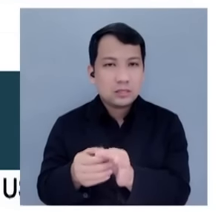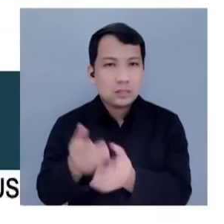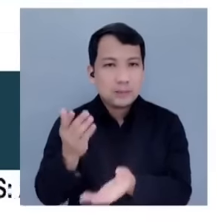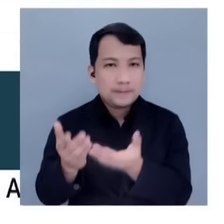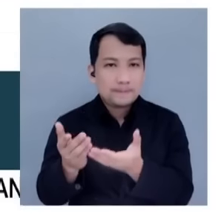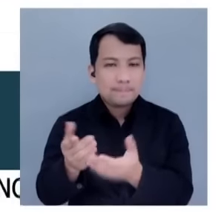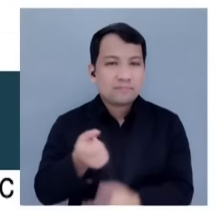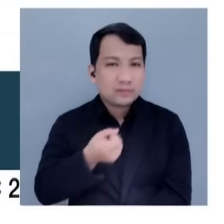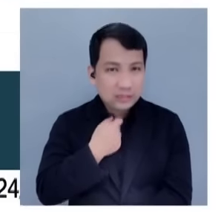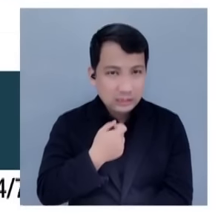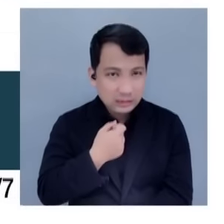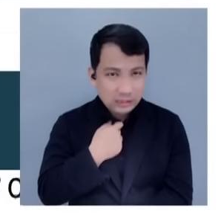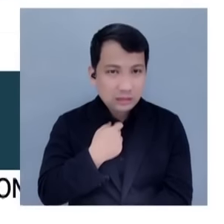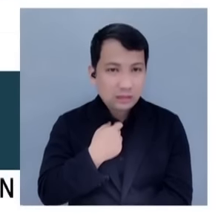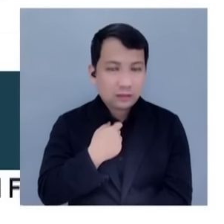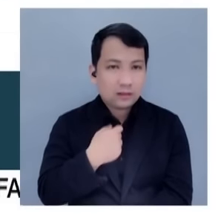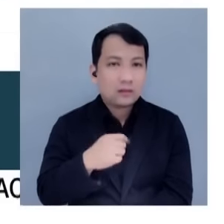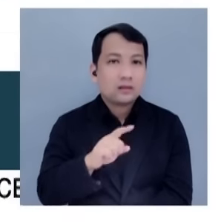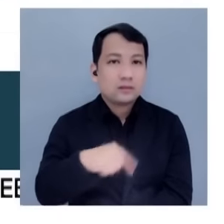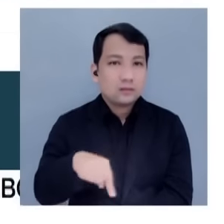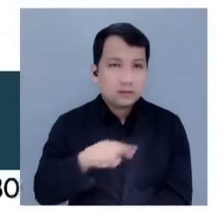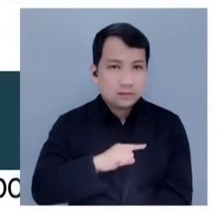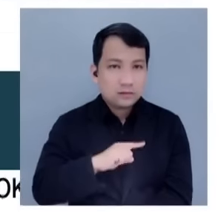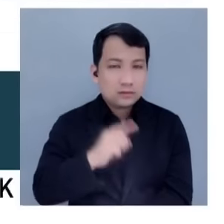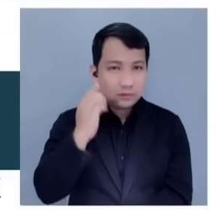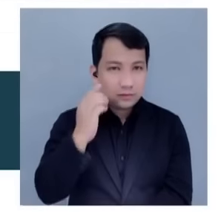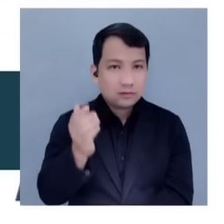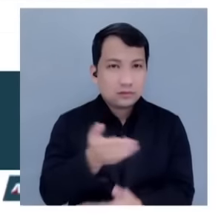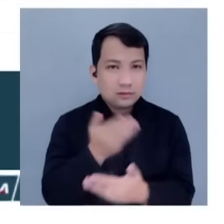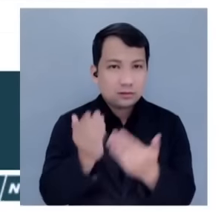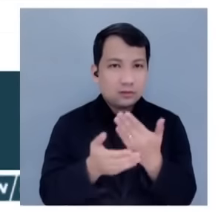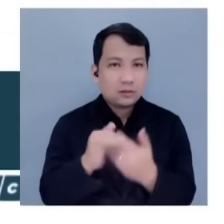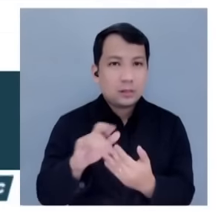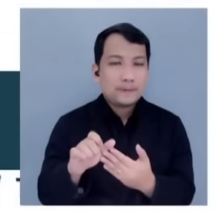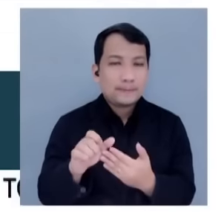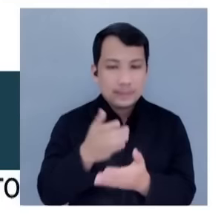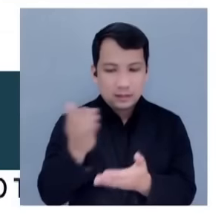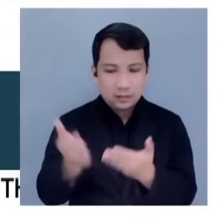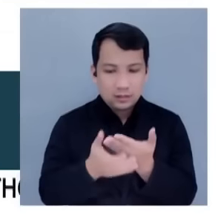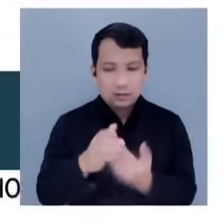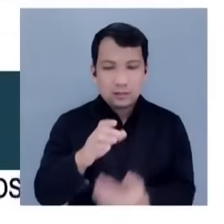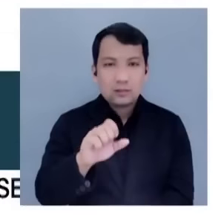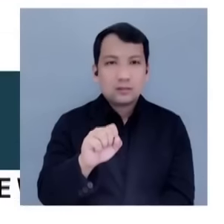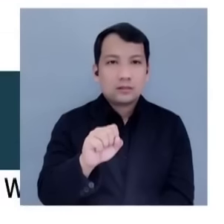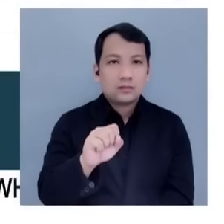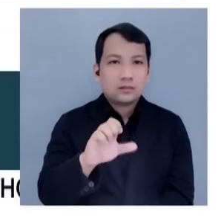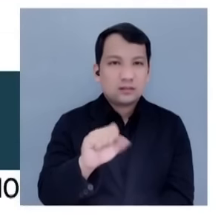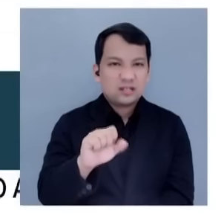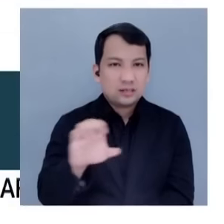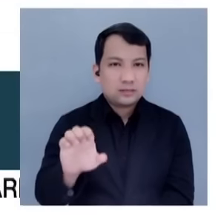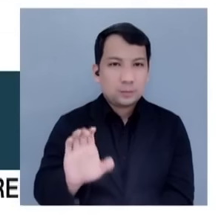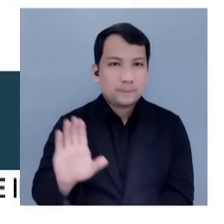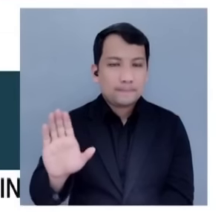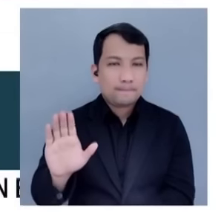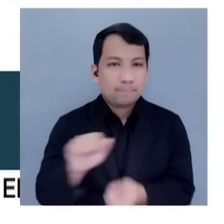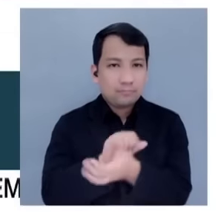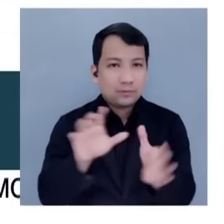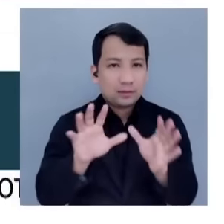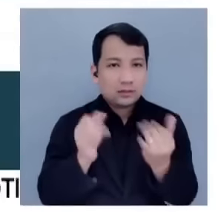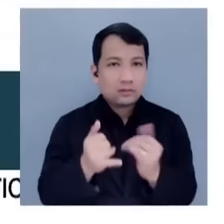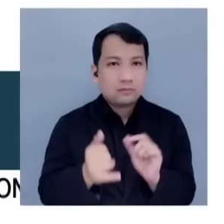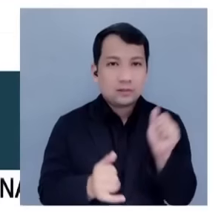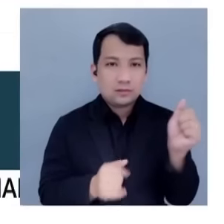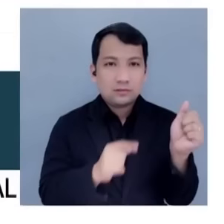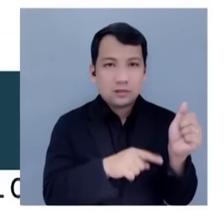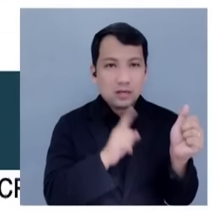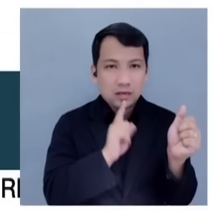kabastusan, we are also exploring filing civil cases of damages against the companies that have place their